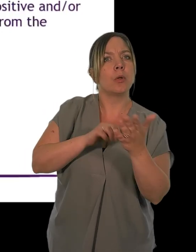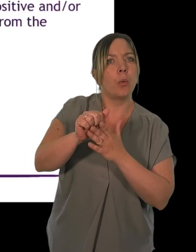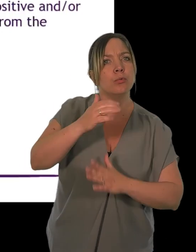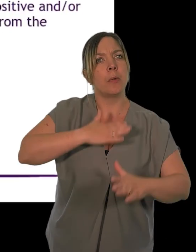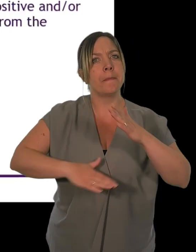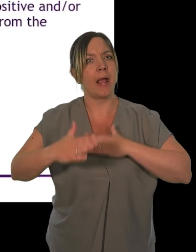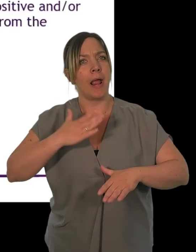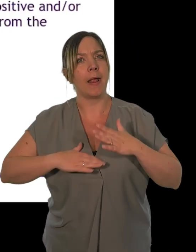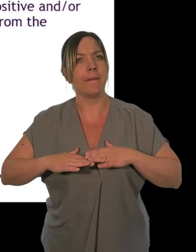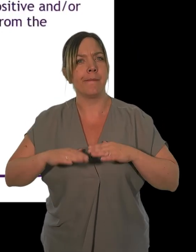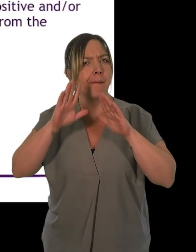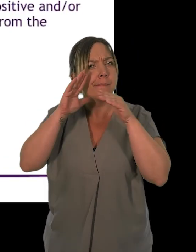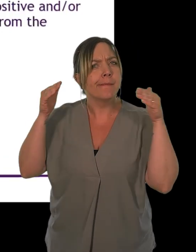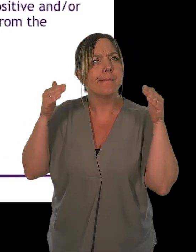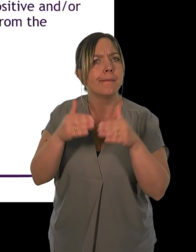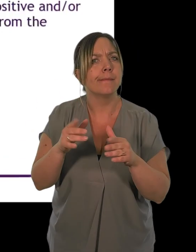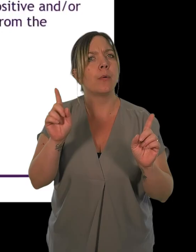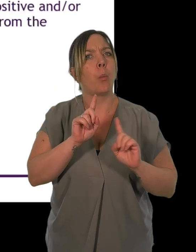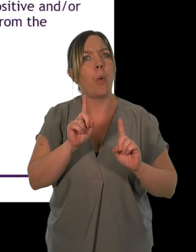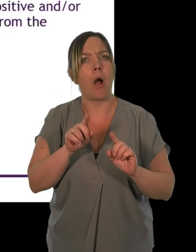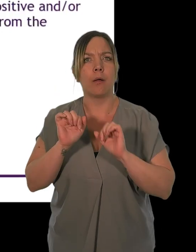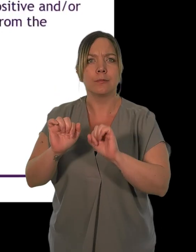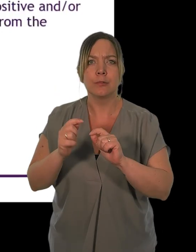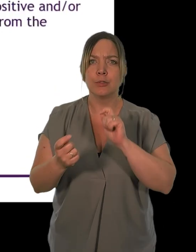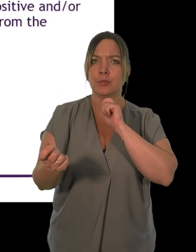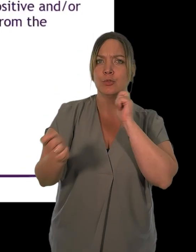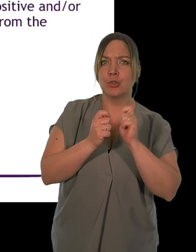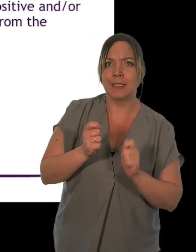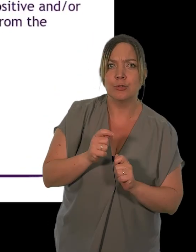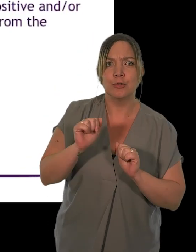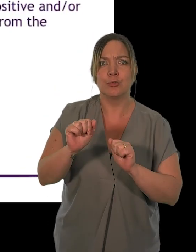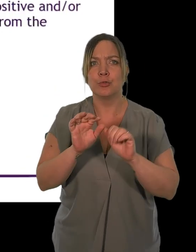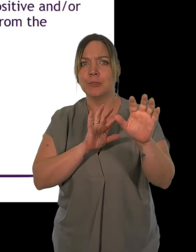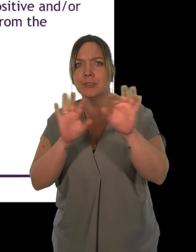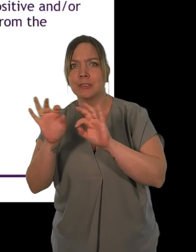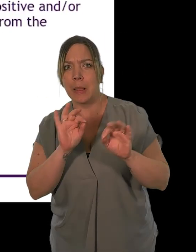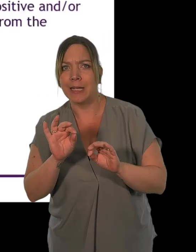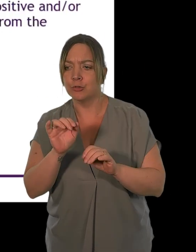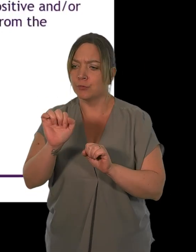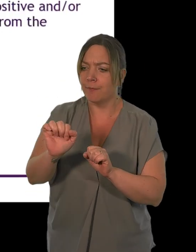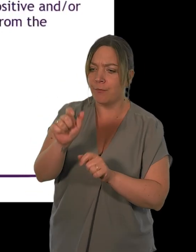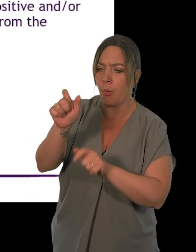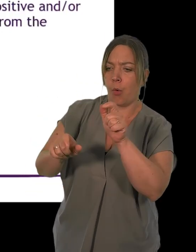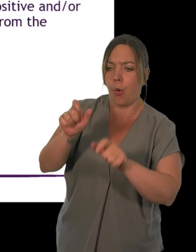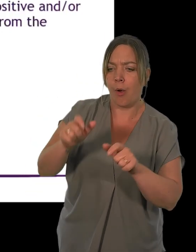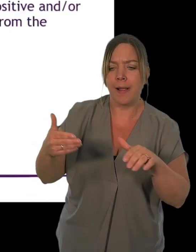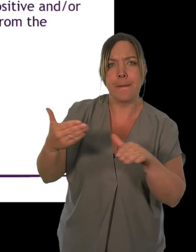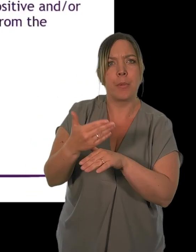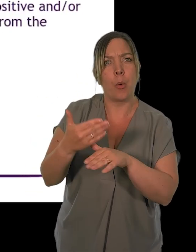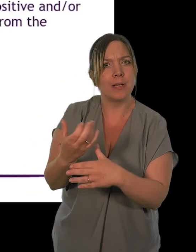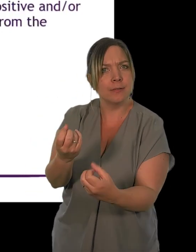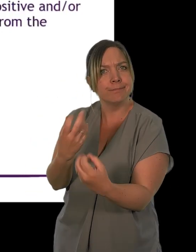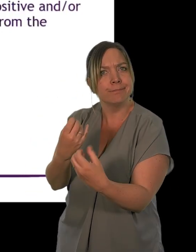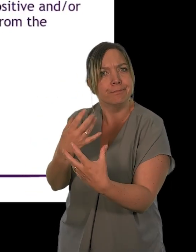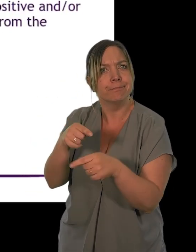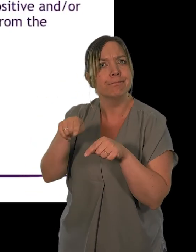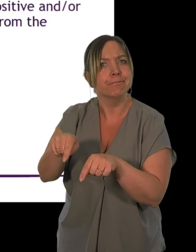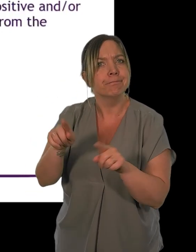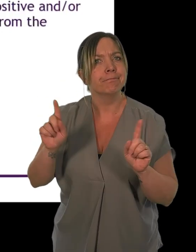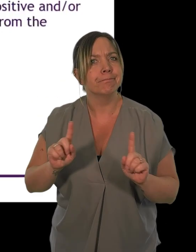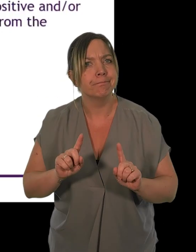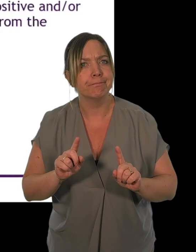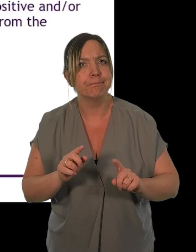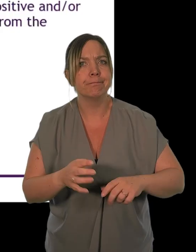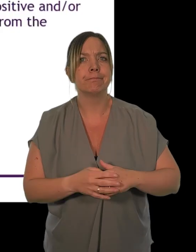clear how approaches to selection have changed and how approaches to voice have changed. When assessing, you could